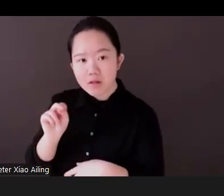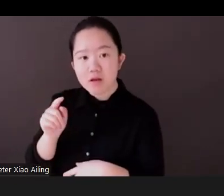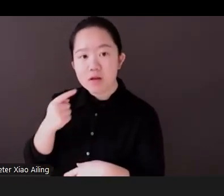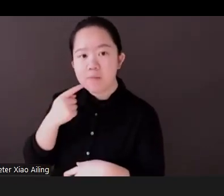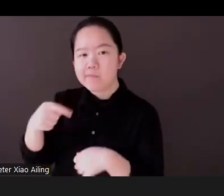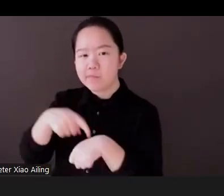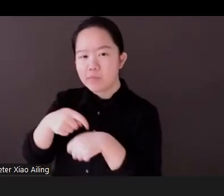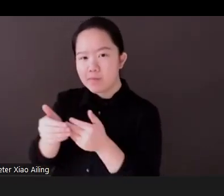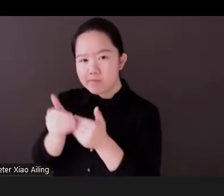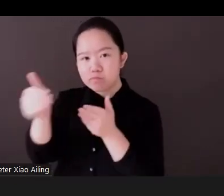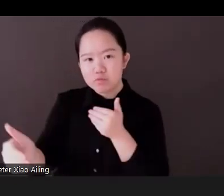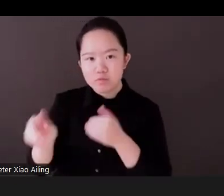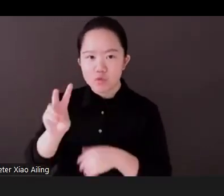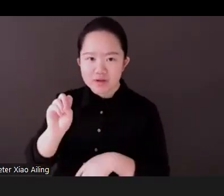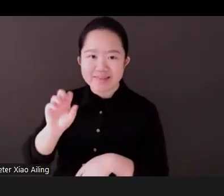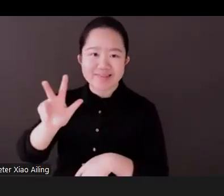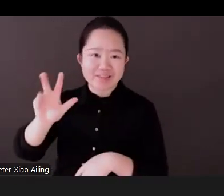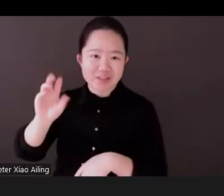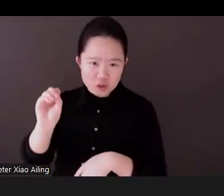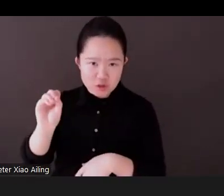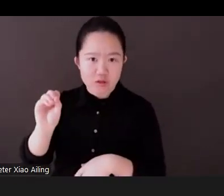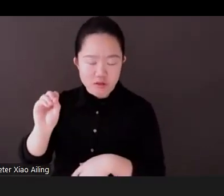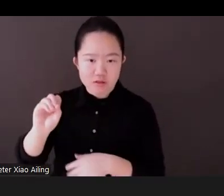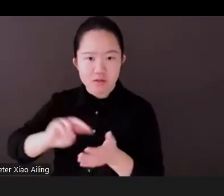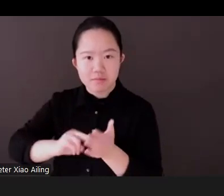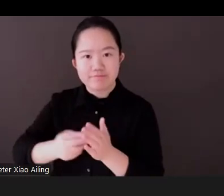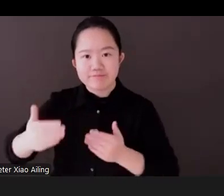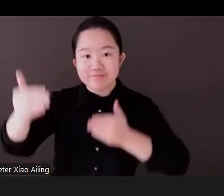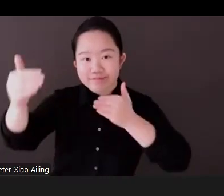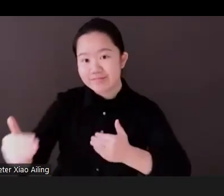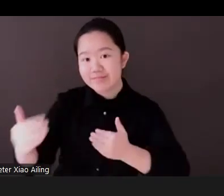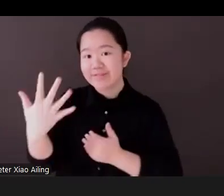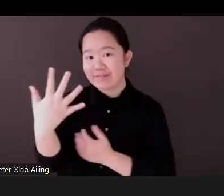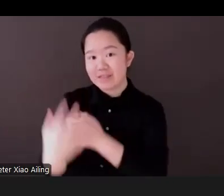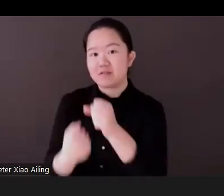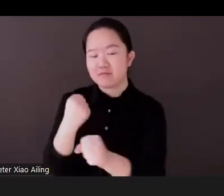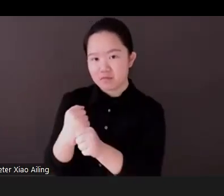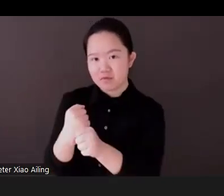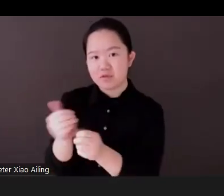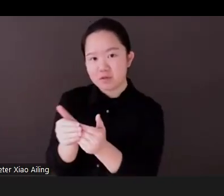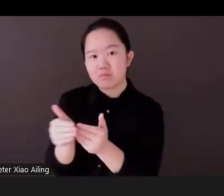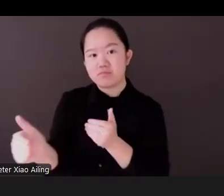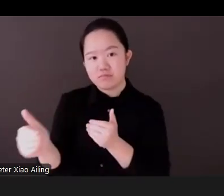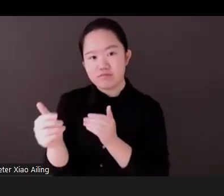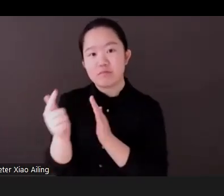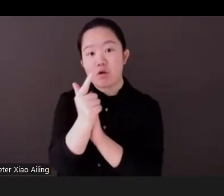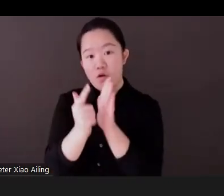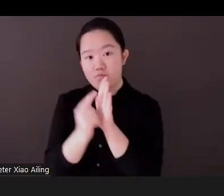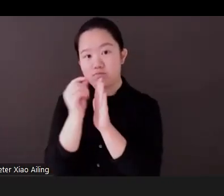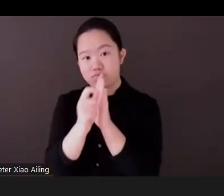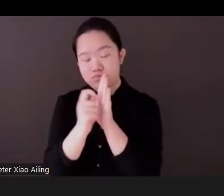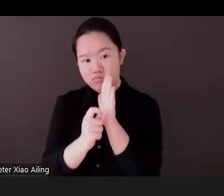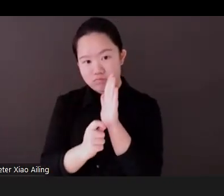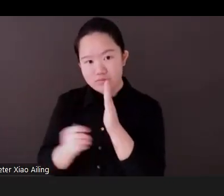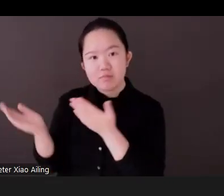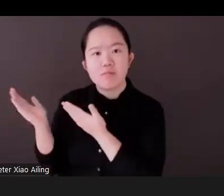service providers may continue to provide their services using products which were lawfully used by them to provide similar